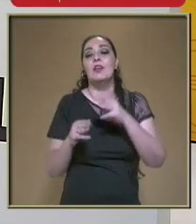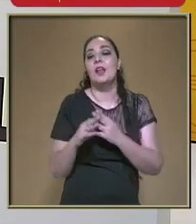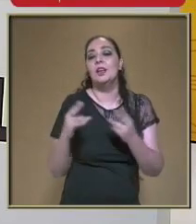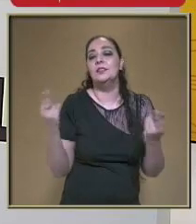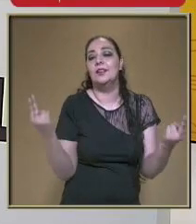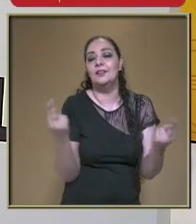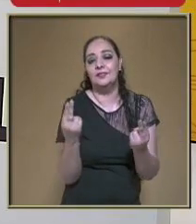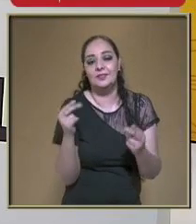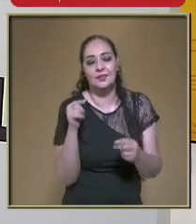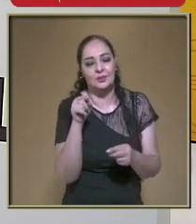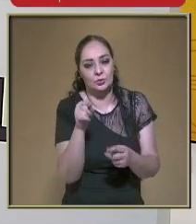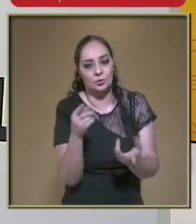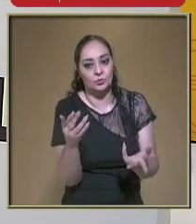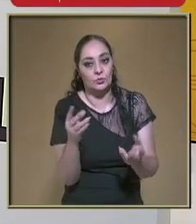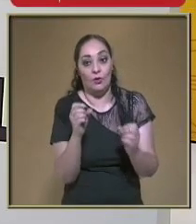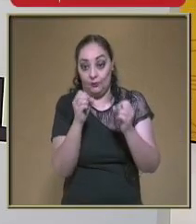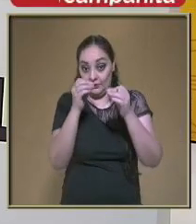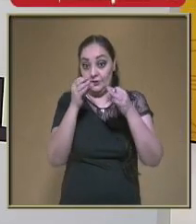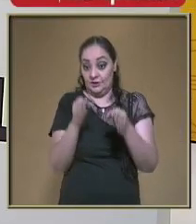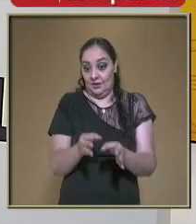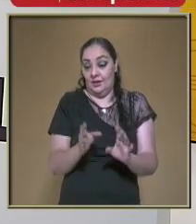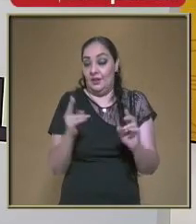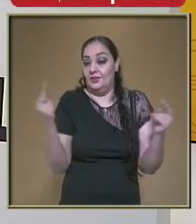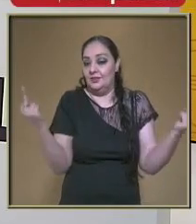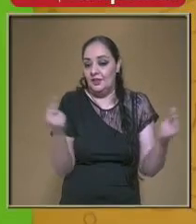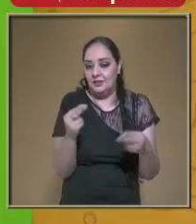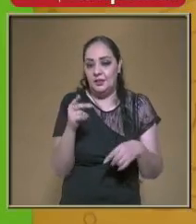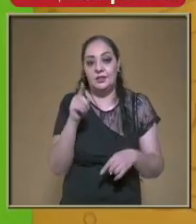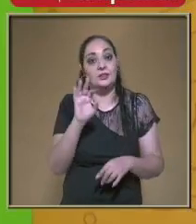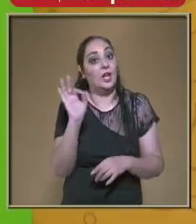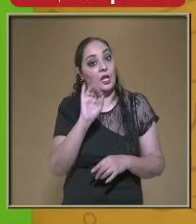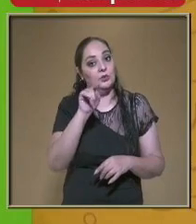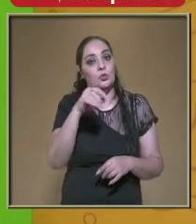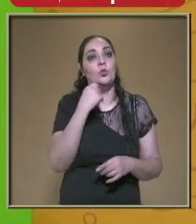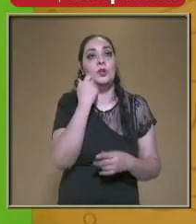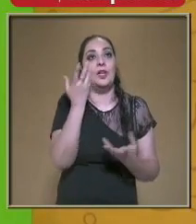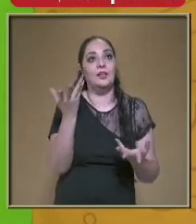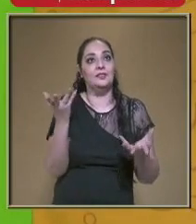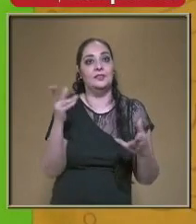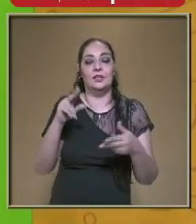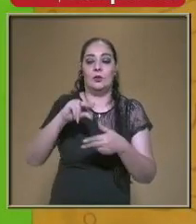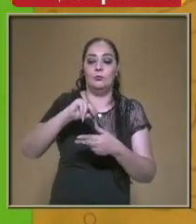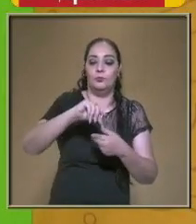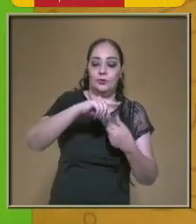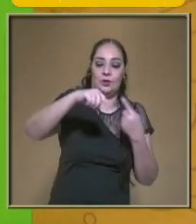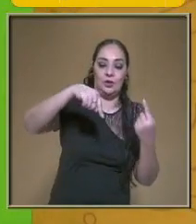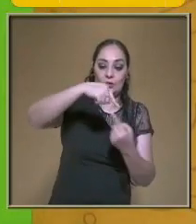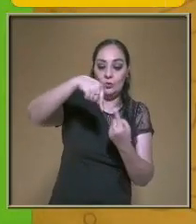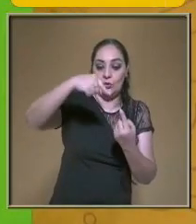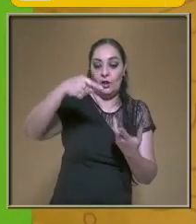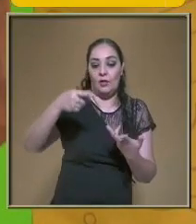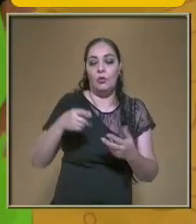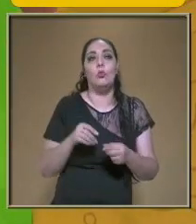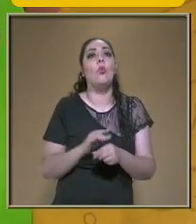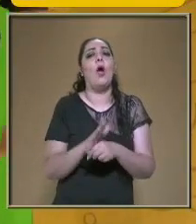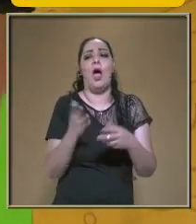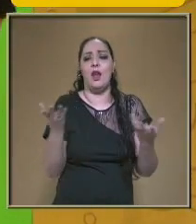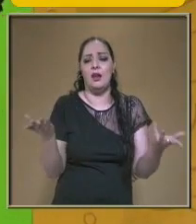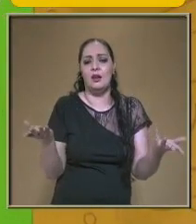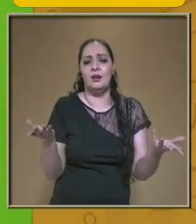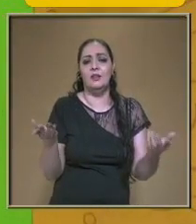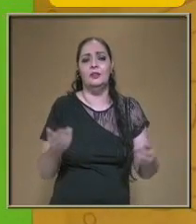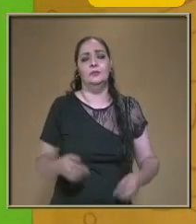What are the official materials if you want to make your tornado in the bottle, okay? What are,